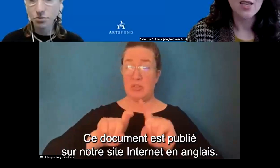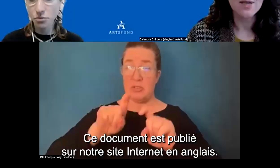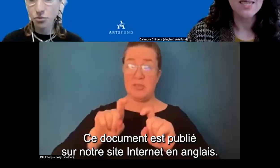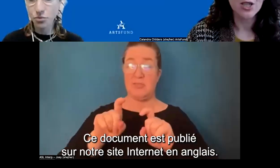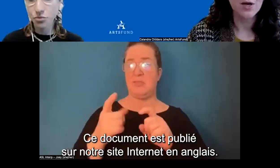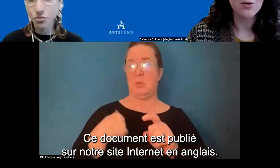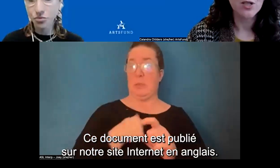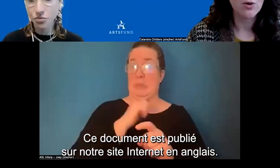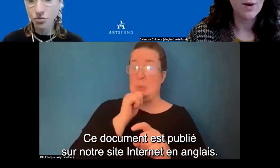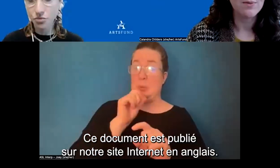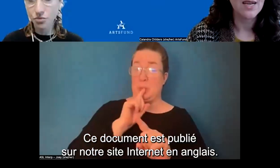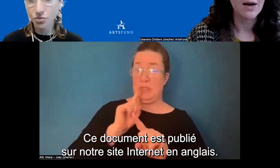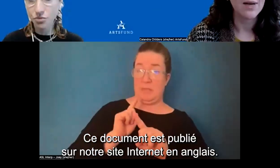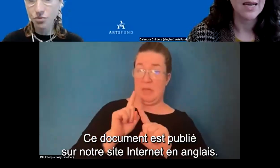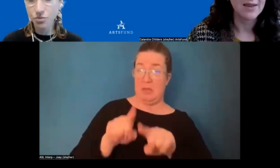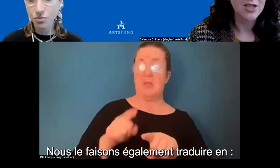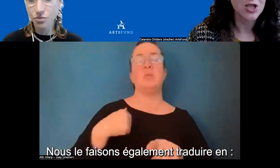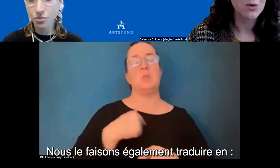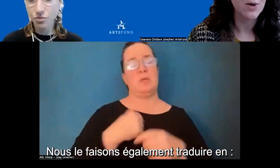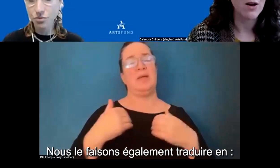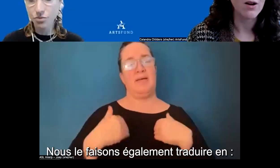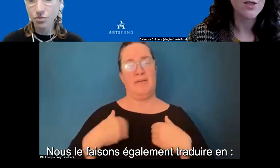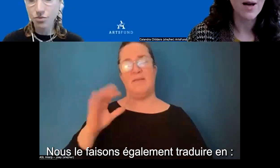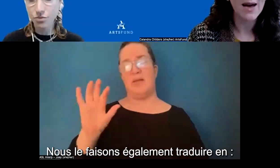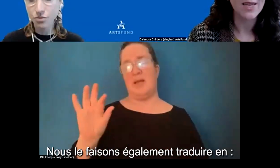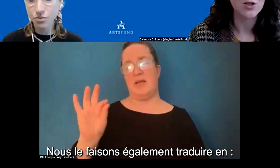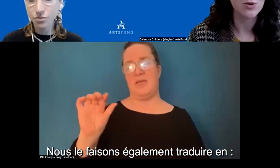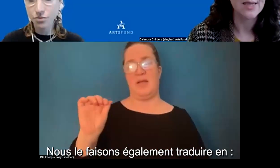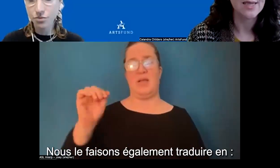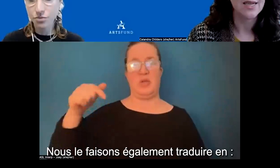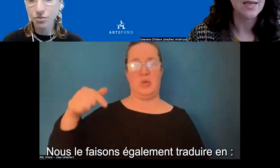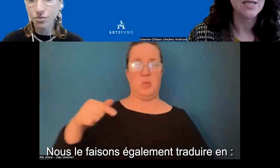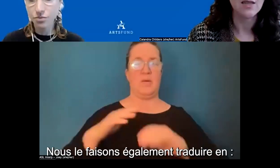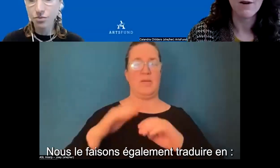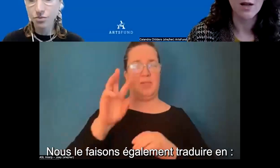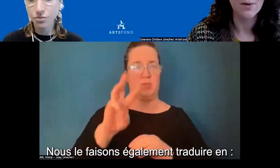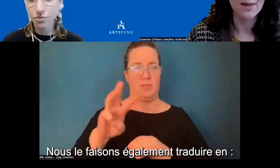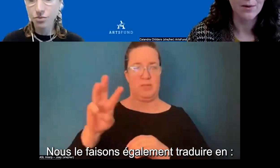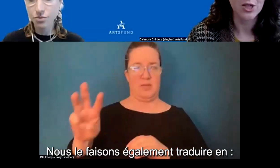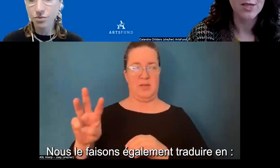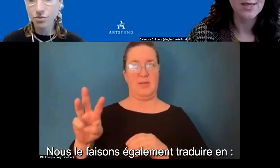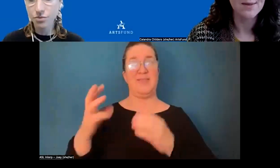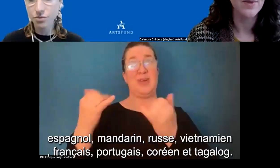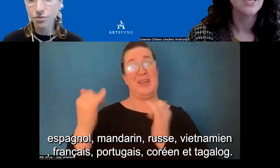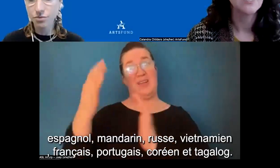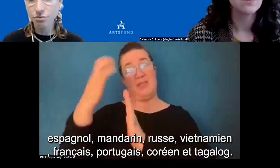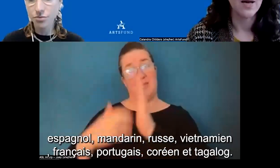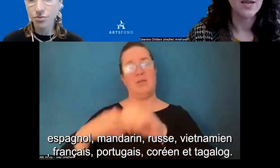That document is actually posted to our website now in English. We are also having it translated into the following